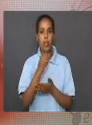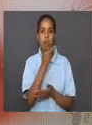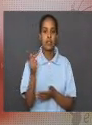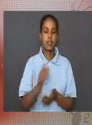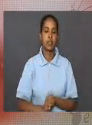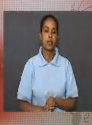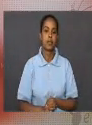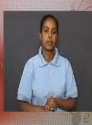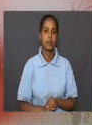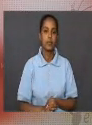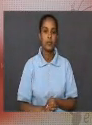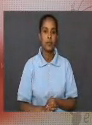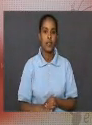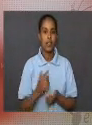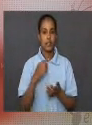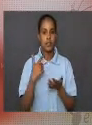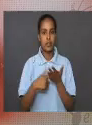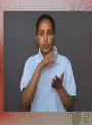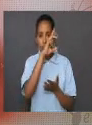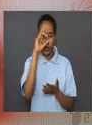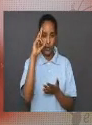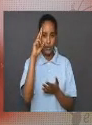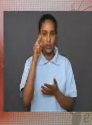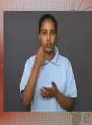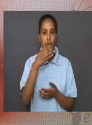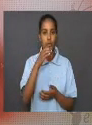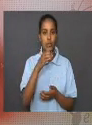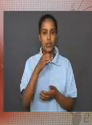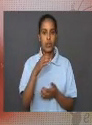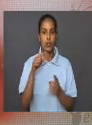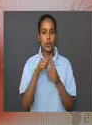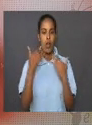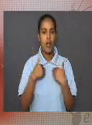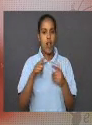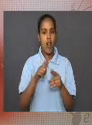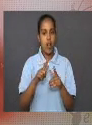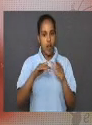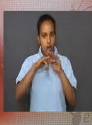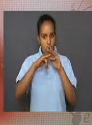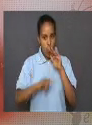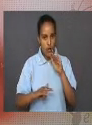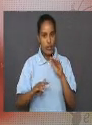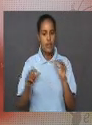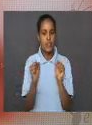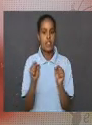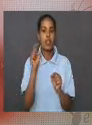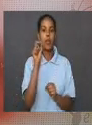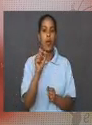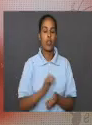particles. This causes the solution to have a lower freezing